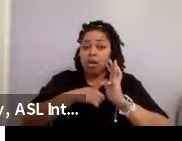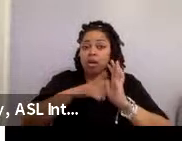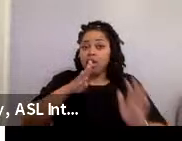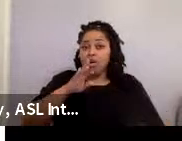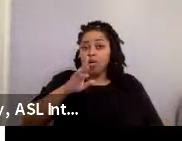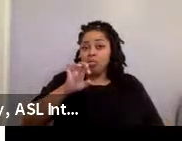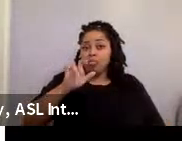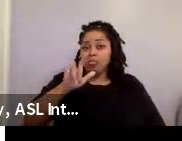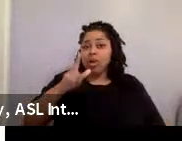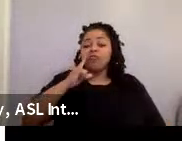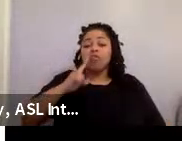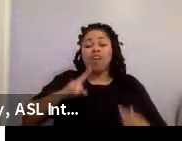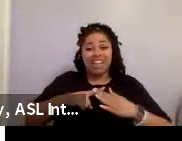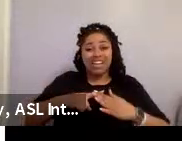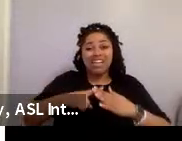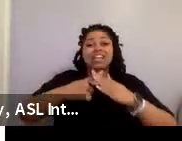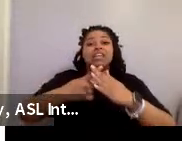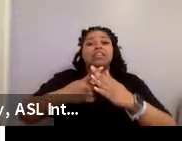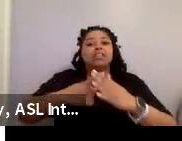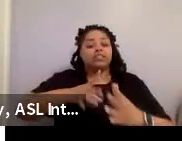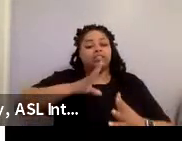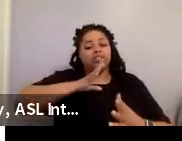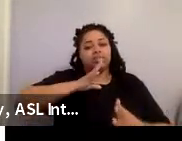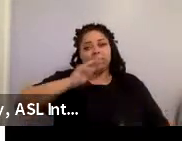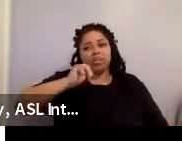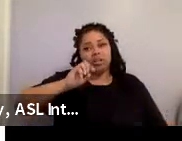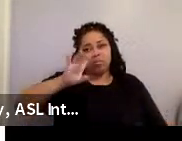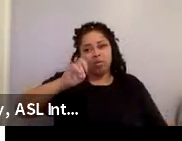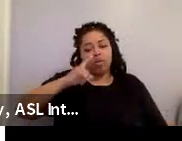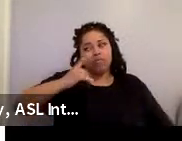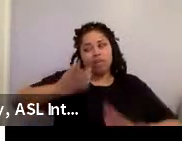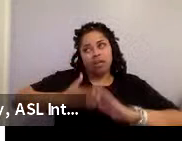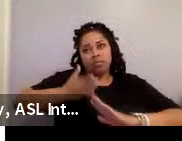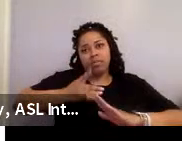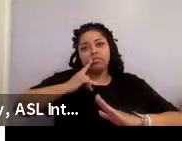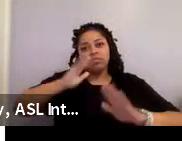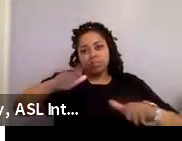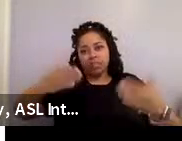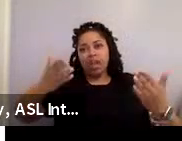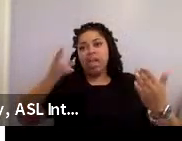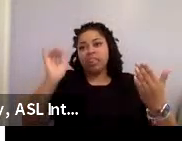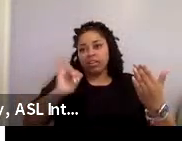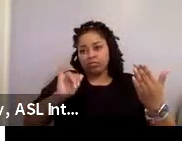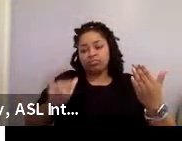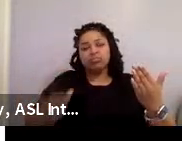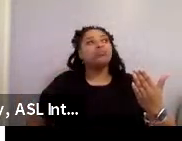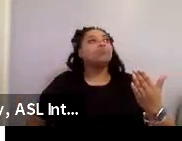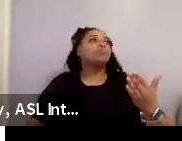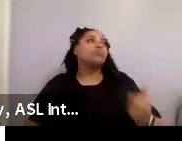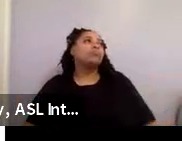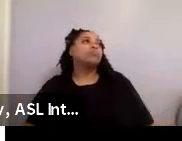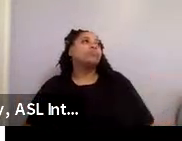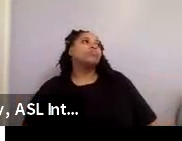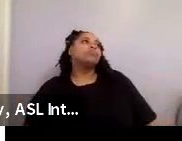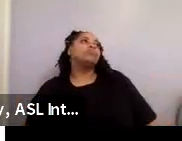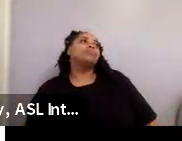instructions for initiating the speech mode of operation shall be provided.